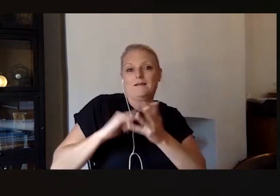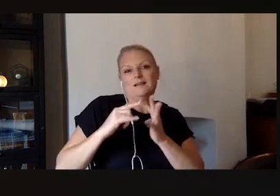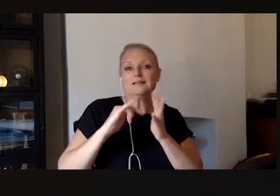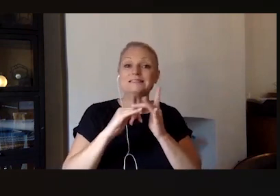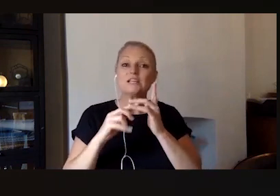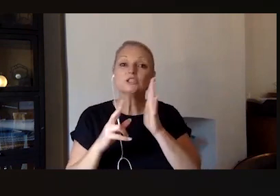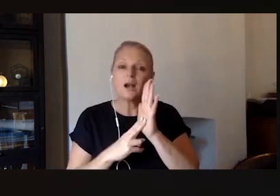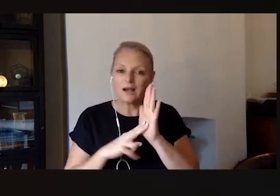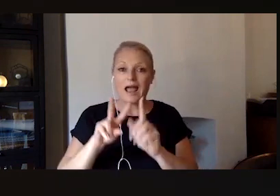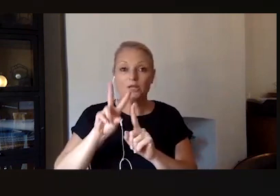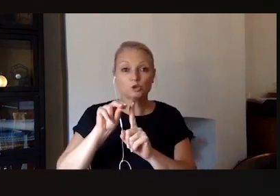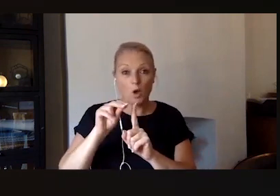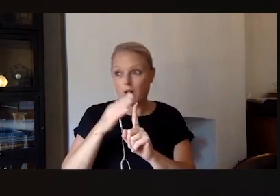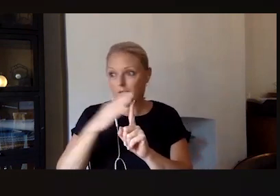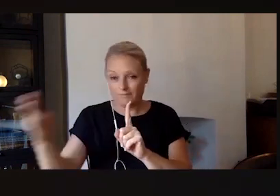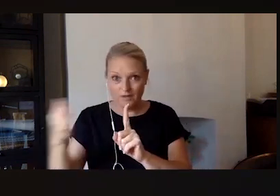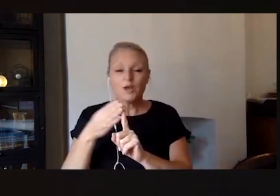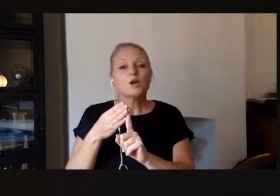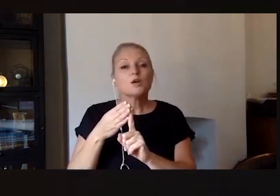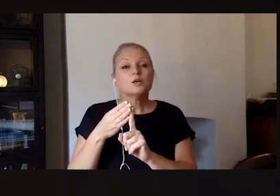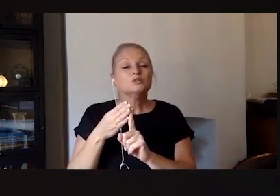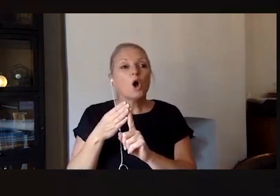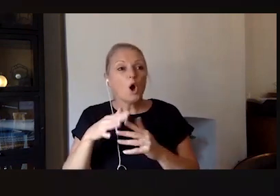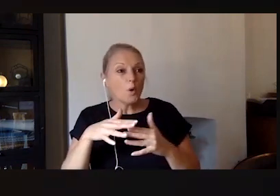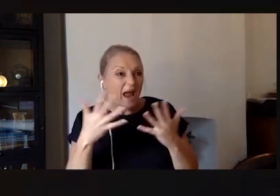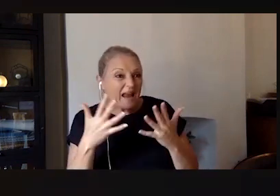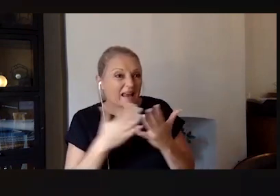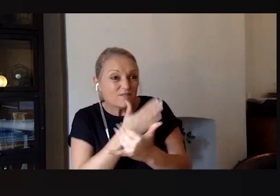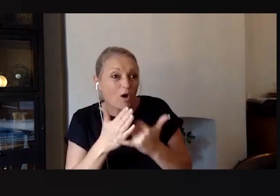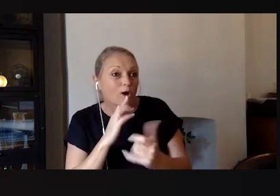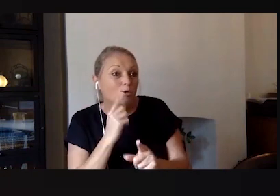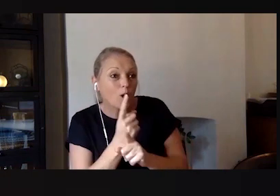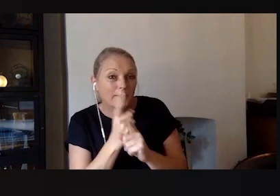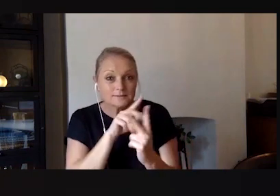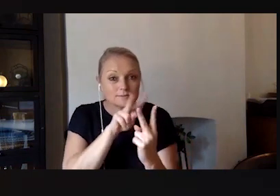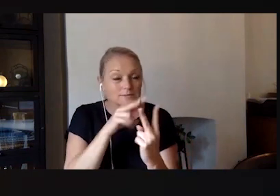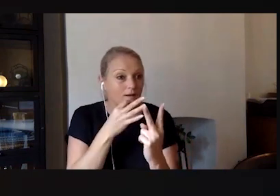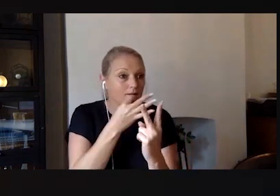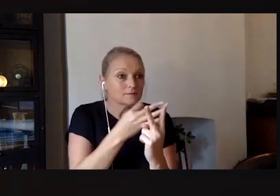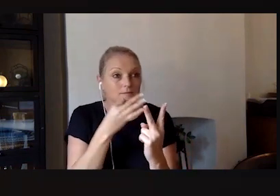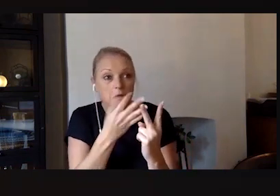finish, Tracy and Greta, is there anything else that you want to just maybe add before we wrap up?